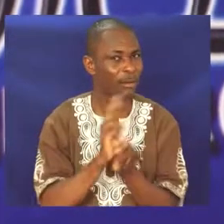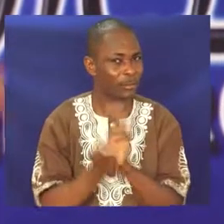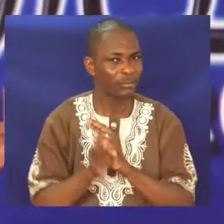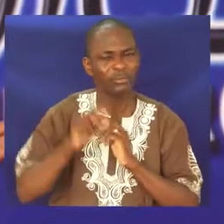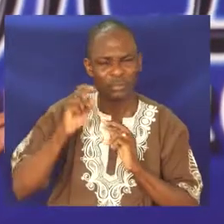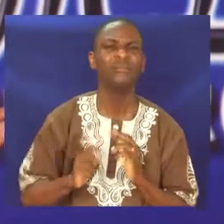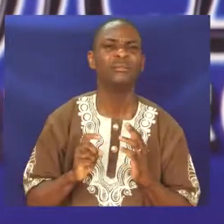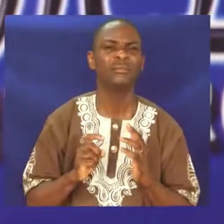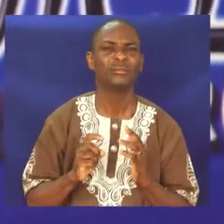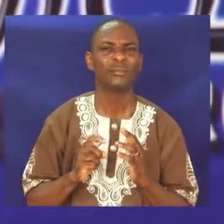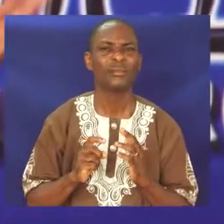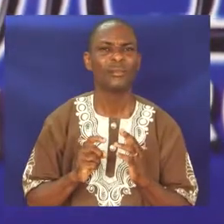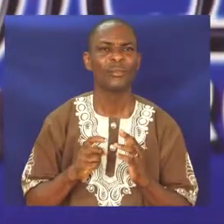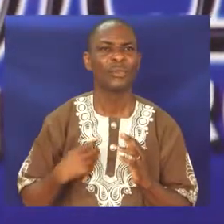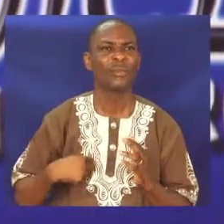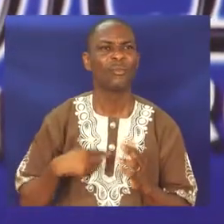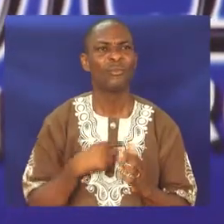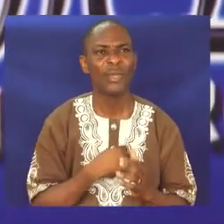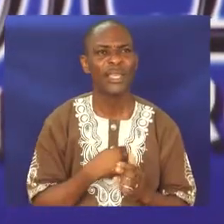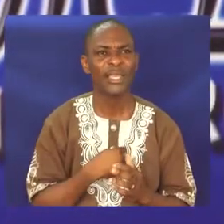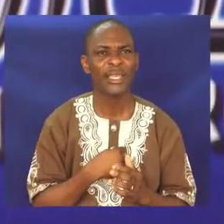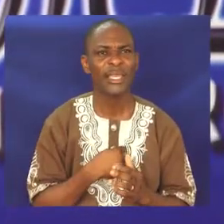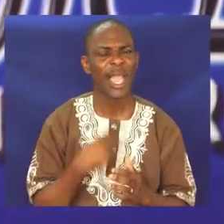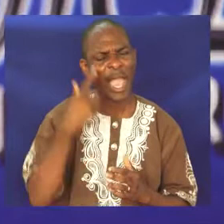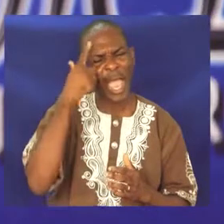adwen boni bebre e wo ye mu bebre tiri mu dodo